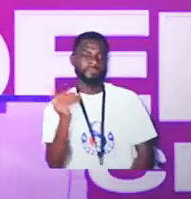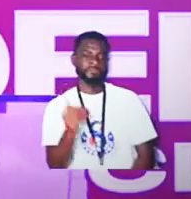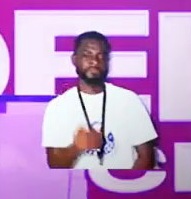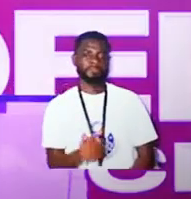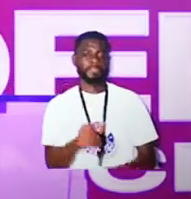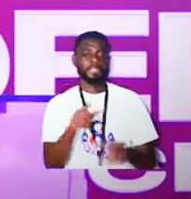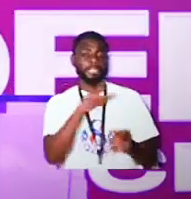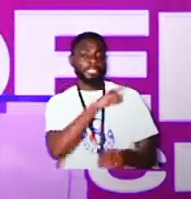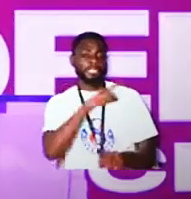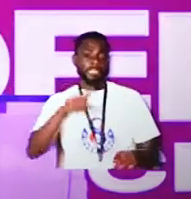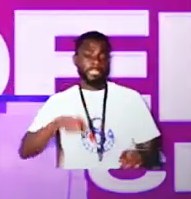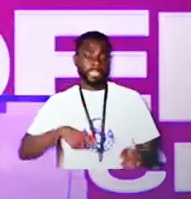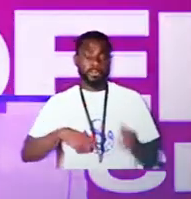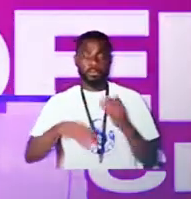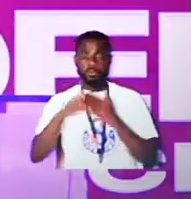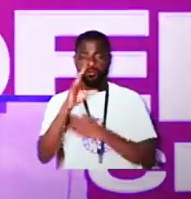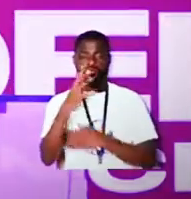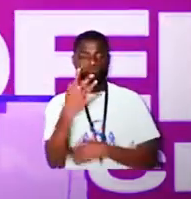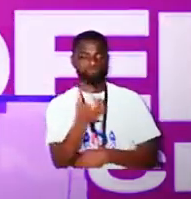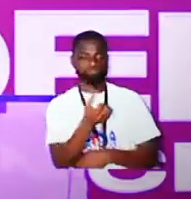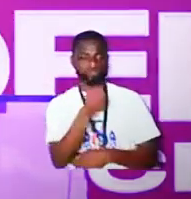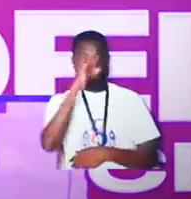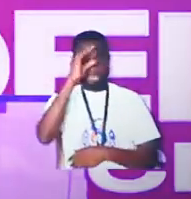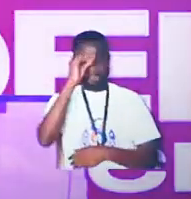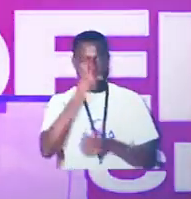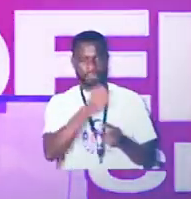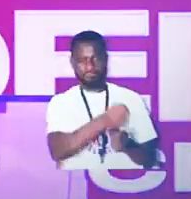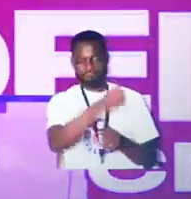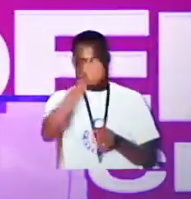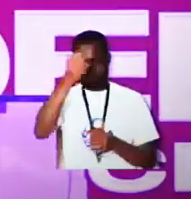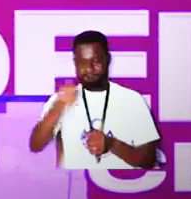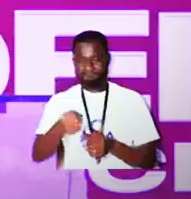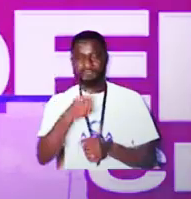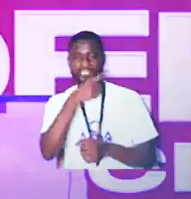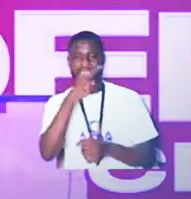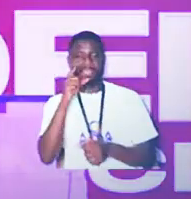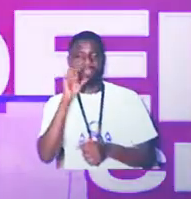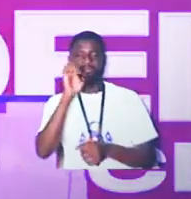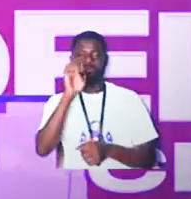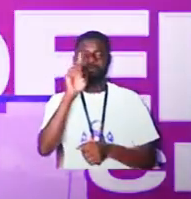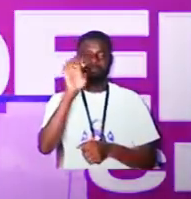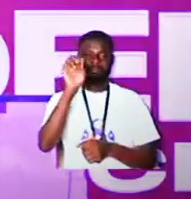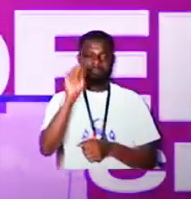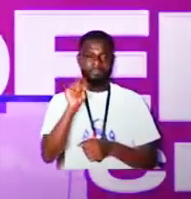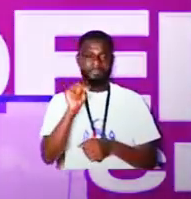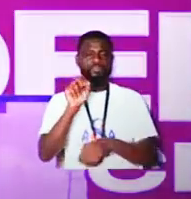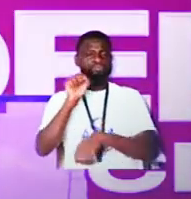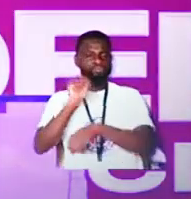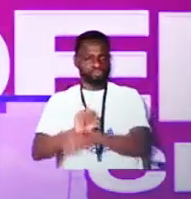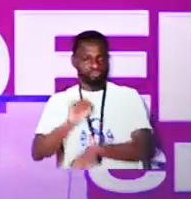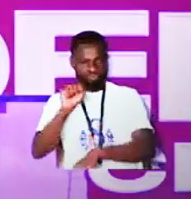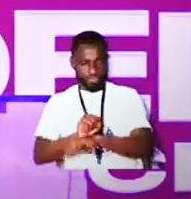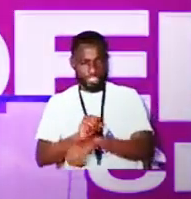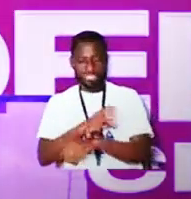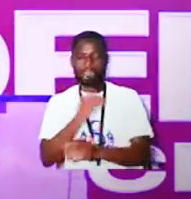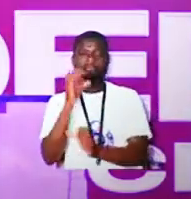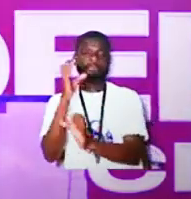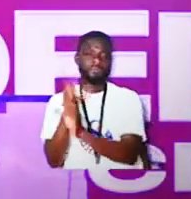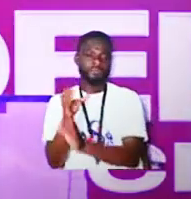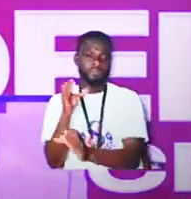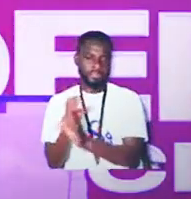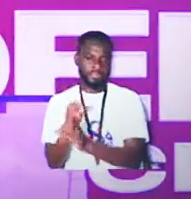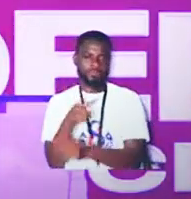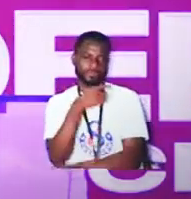The Lord God took the man and put him in the garden of Eden to work it and take care of